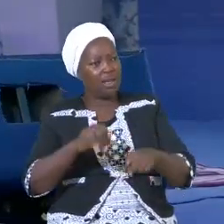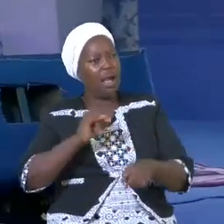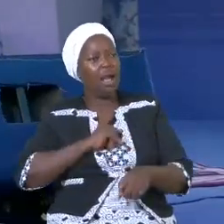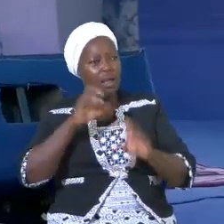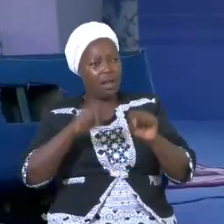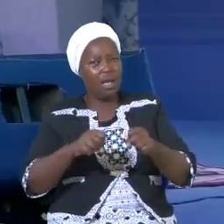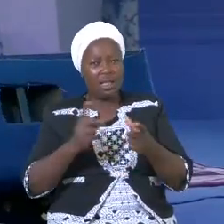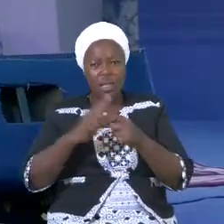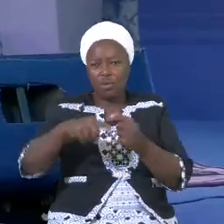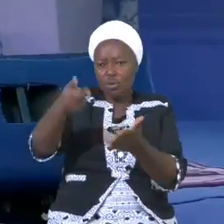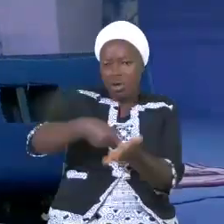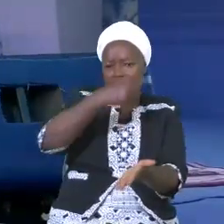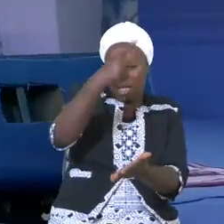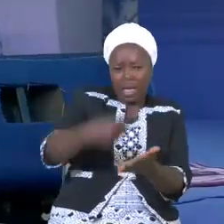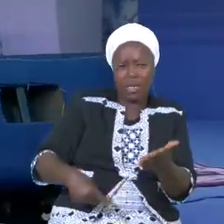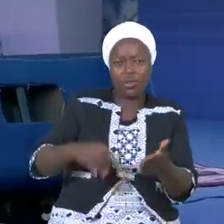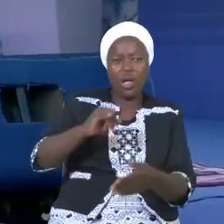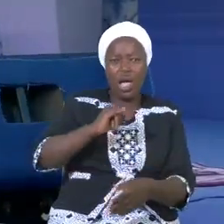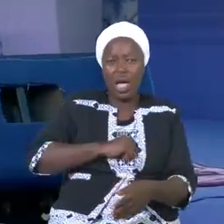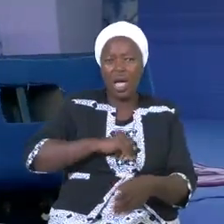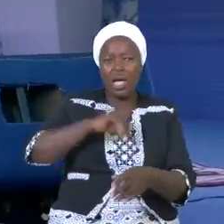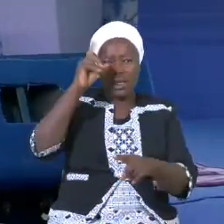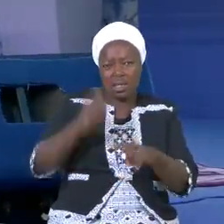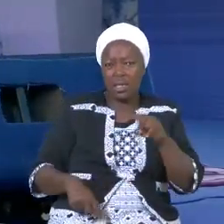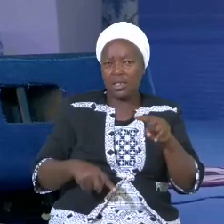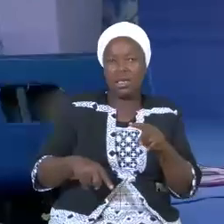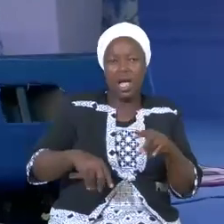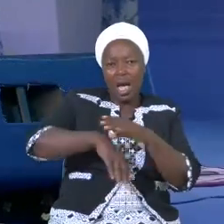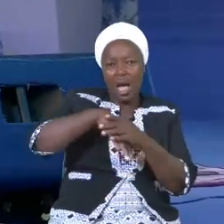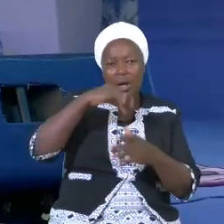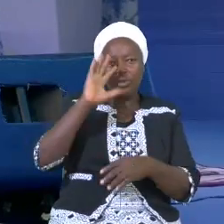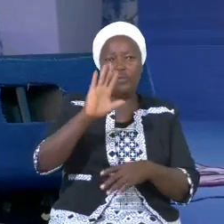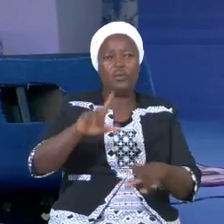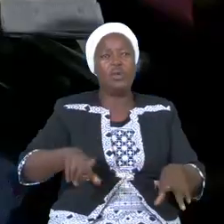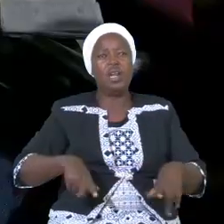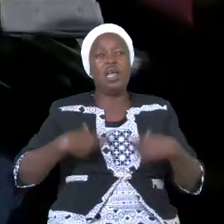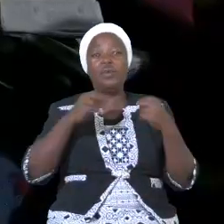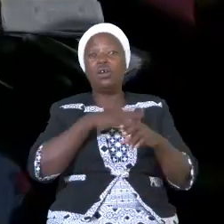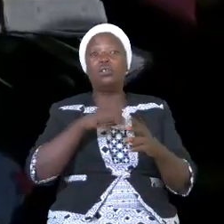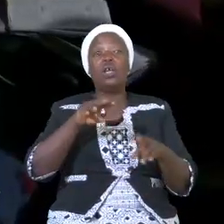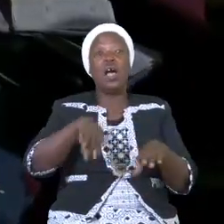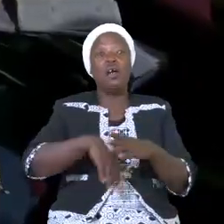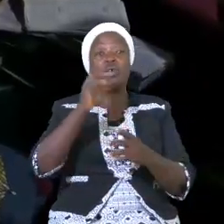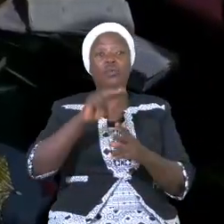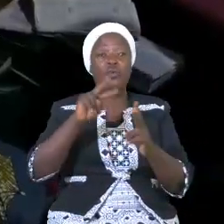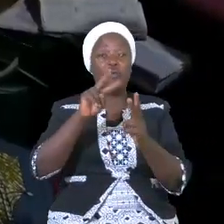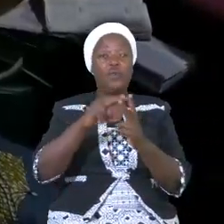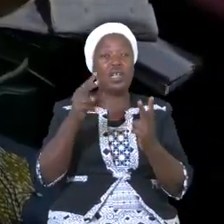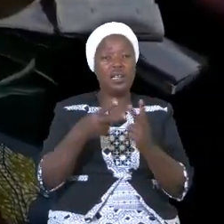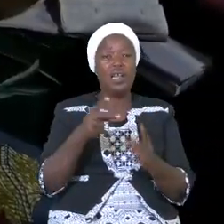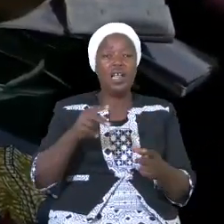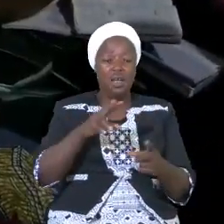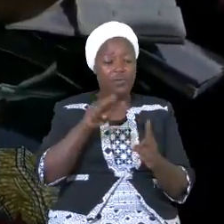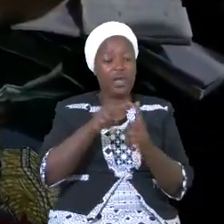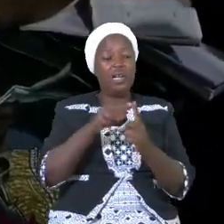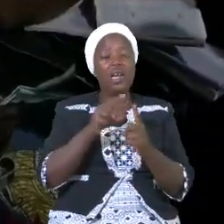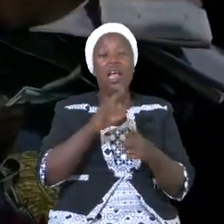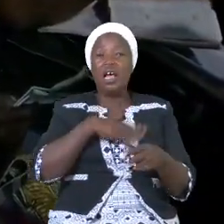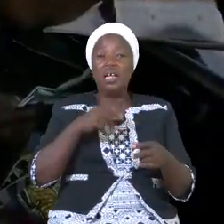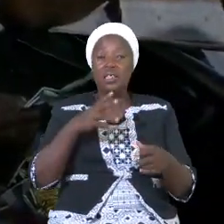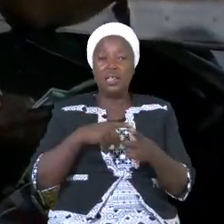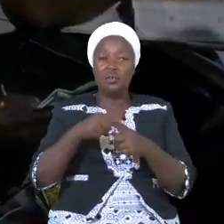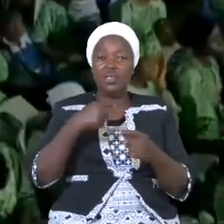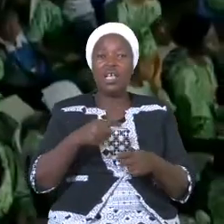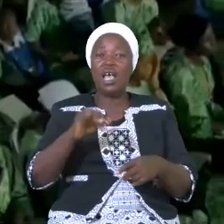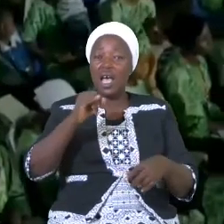see i cannot out of your vocabulary i can i